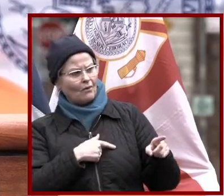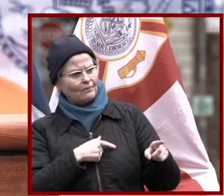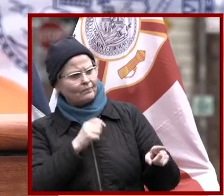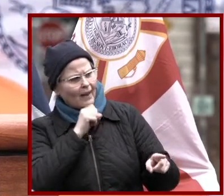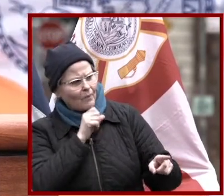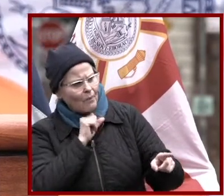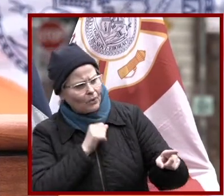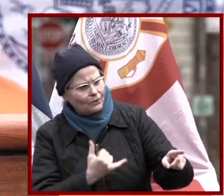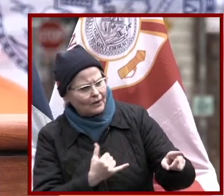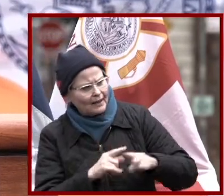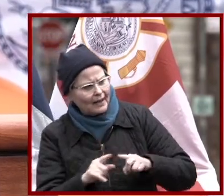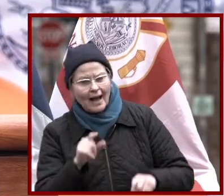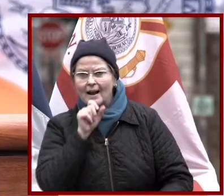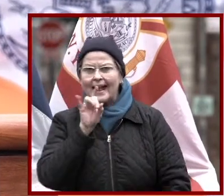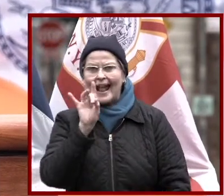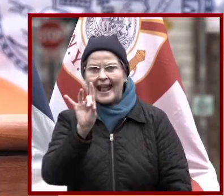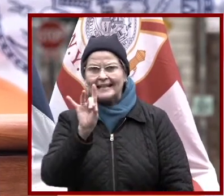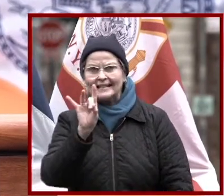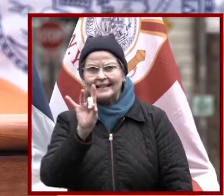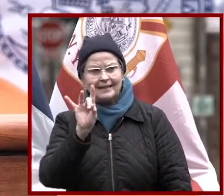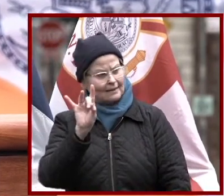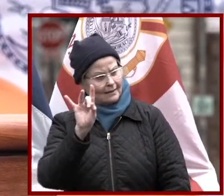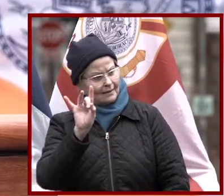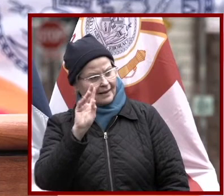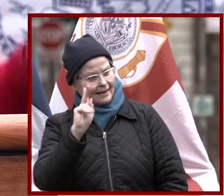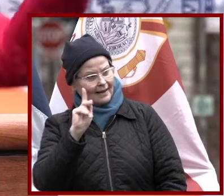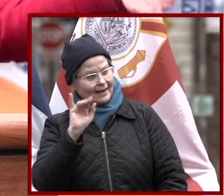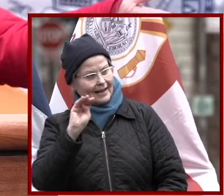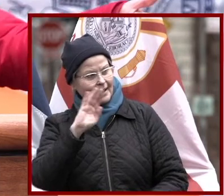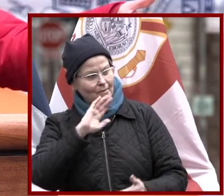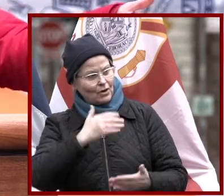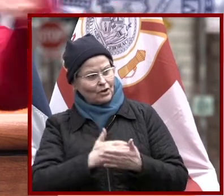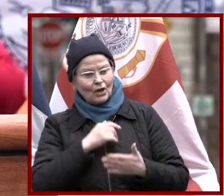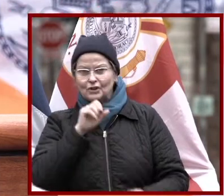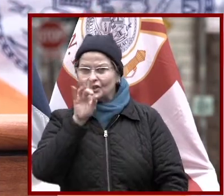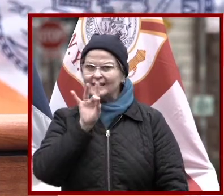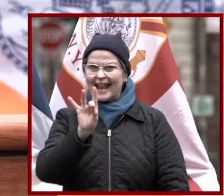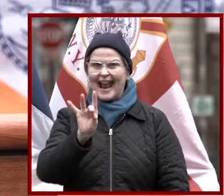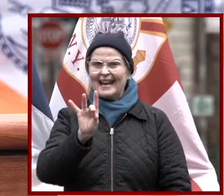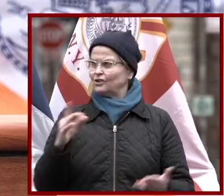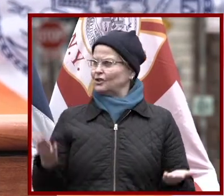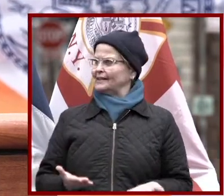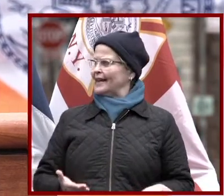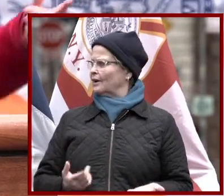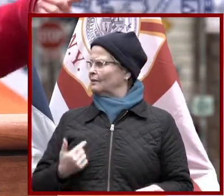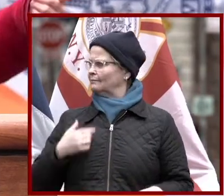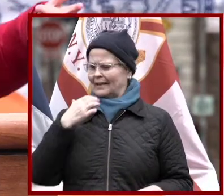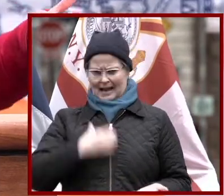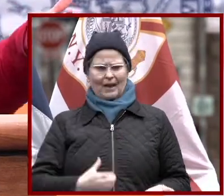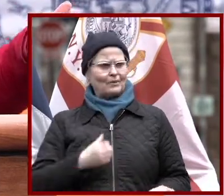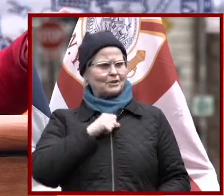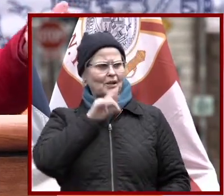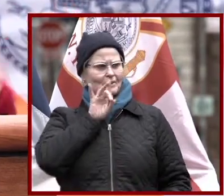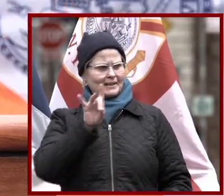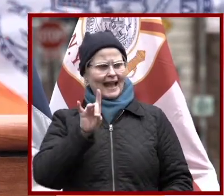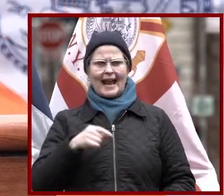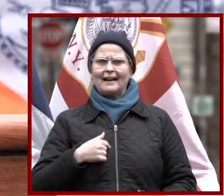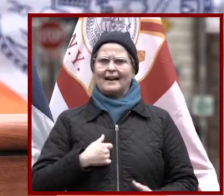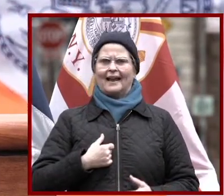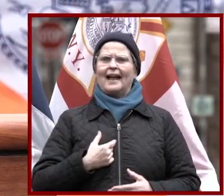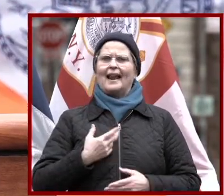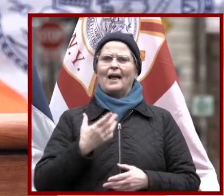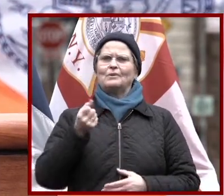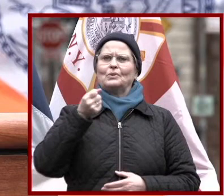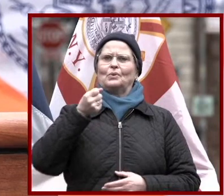old are you now? 8? Seriously, she's 8 years old. I wish when I was 8 years old, I was holding the name of a